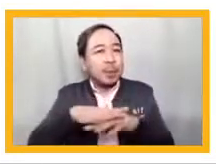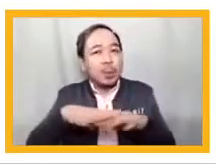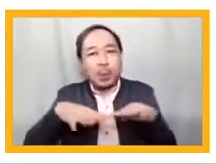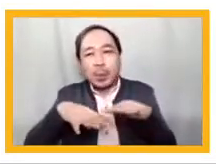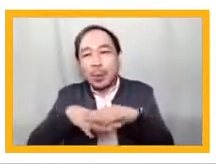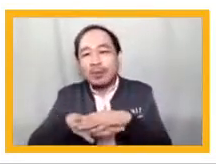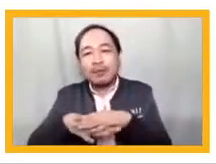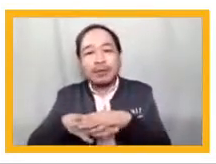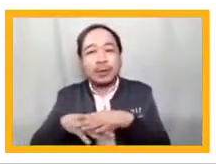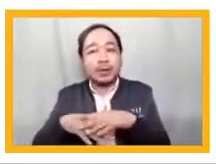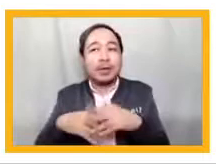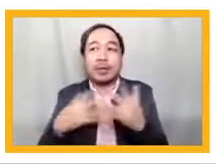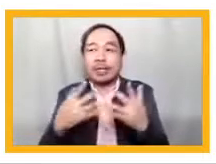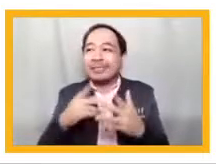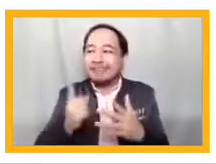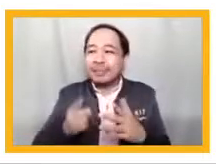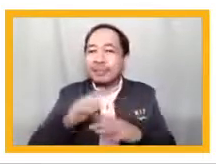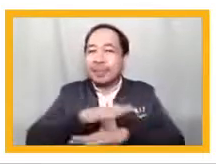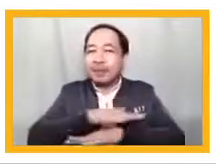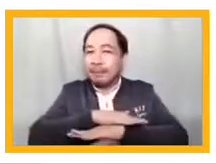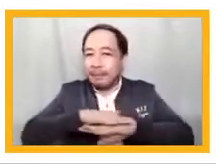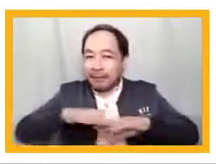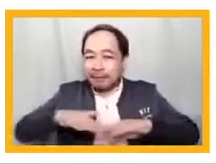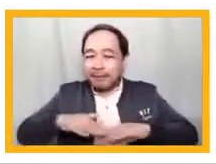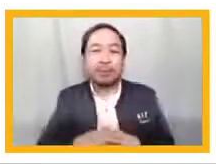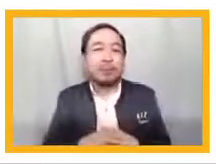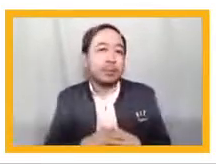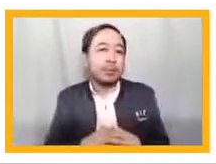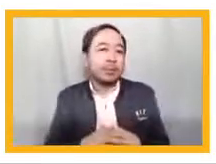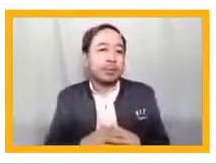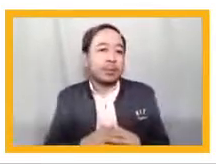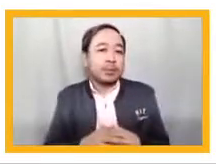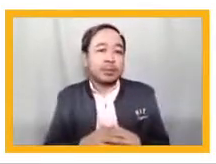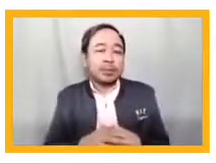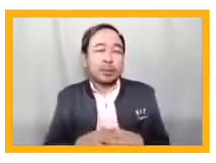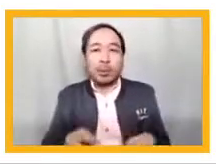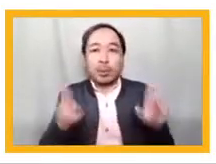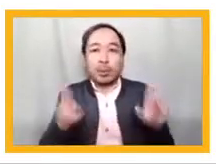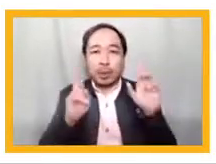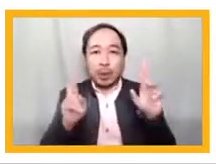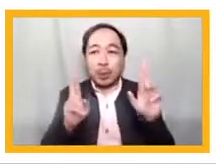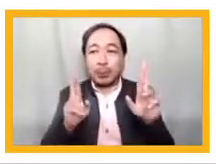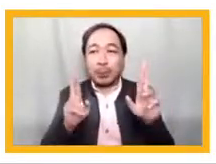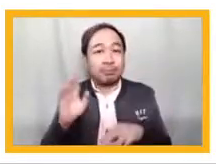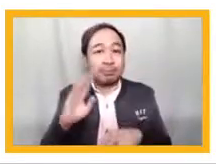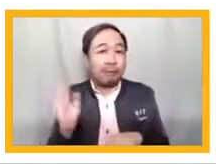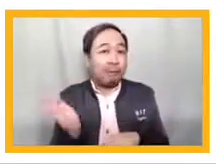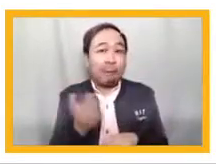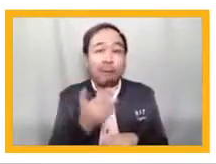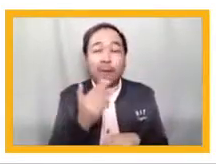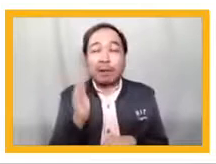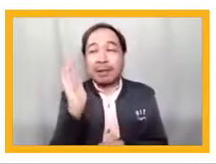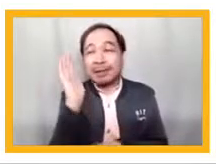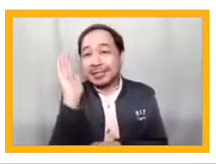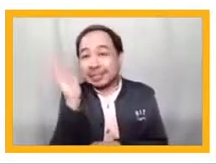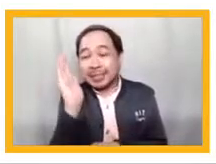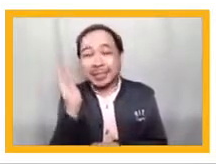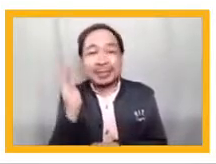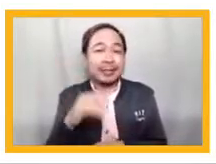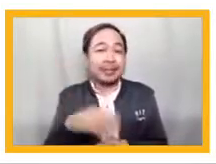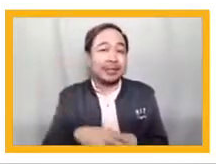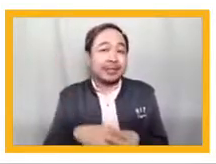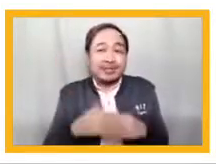platform. So we hope that all speakers, commentators today to join this forum can